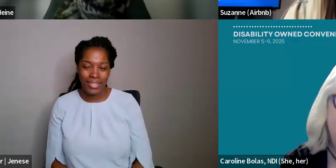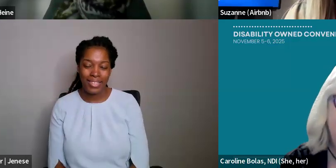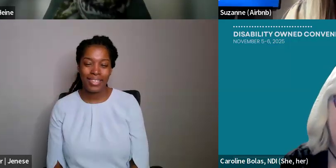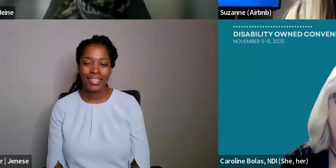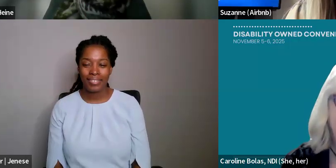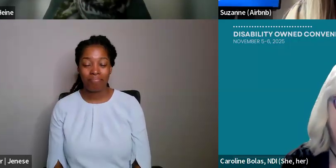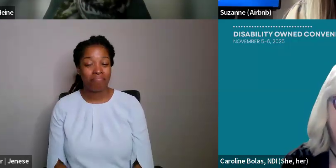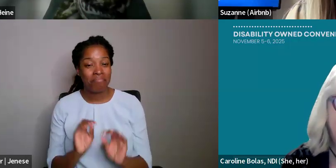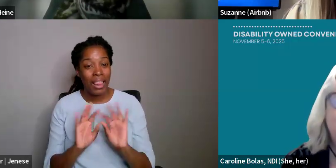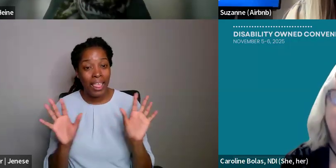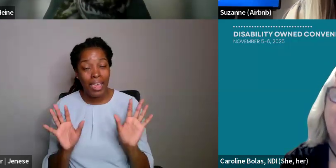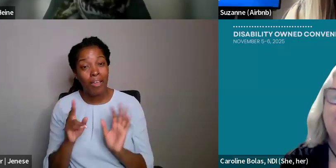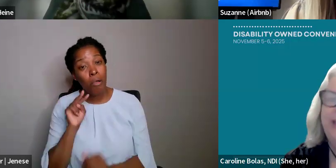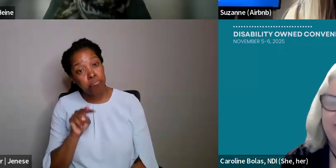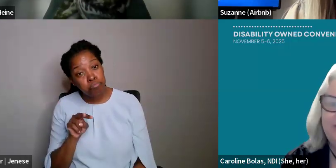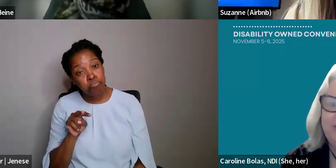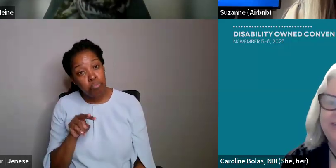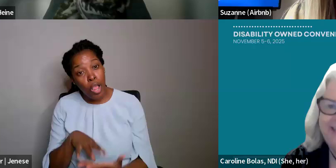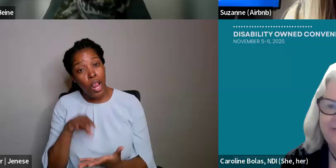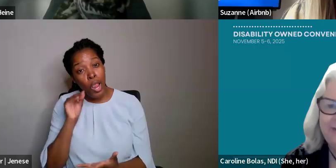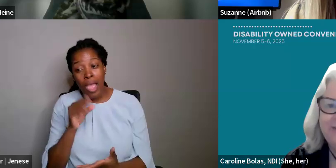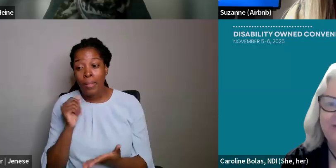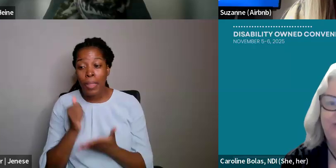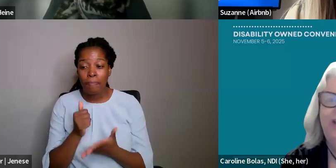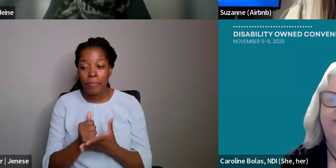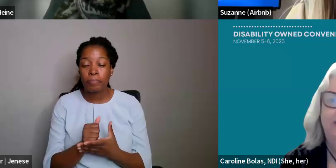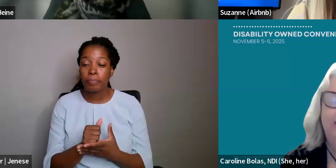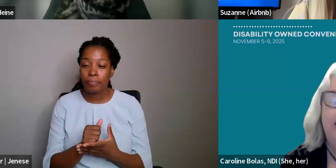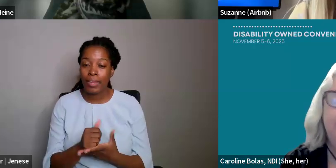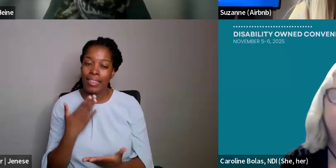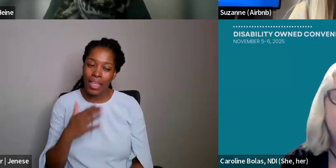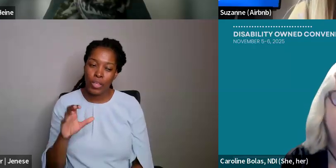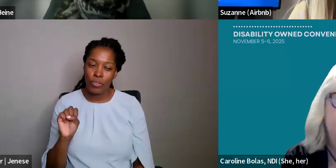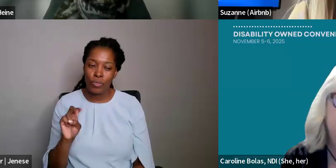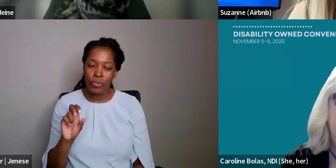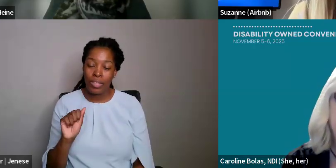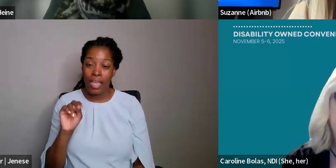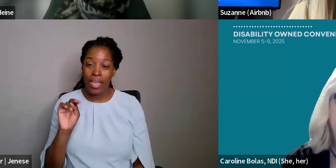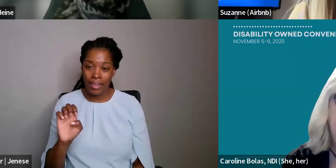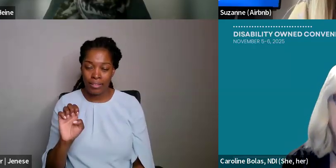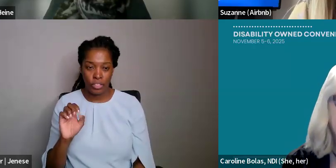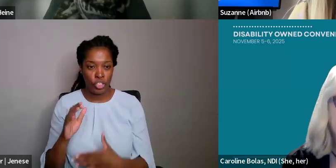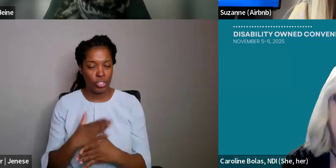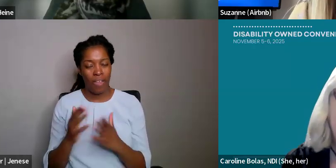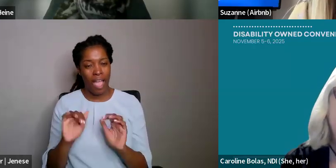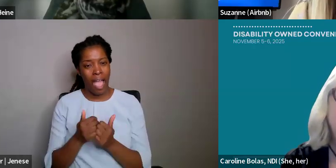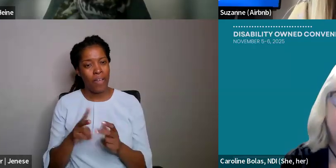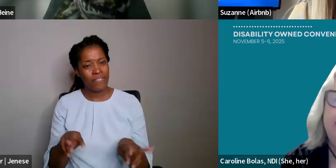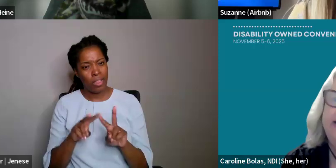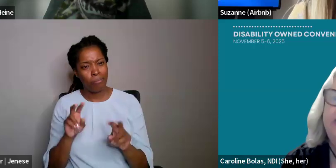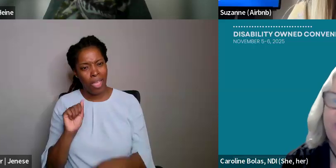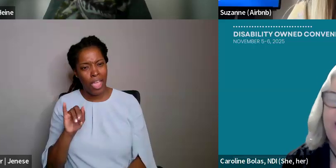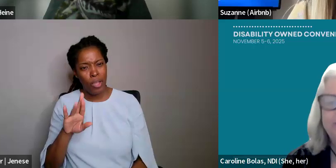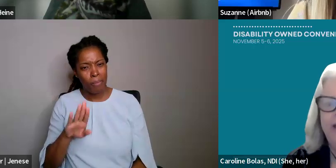So clear and helpful. Thank you, Susan, as ever, for just sharing, just how valuable Airbnb can be.